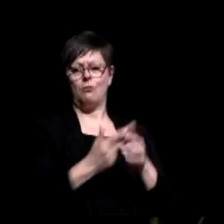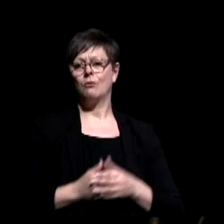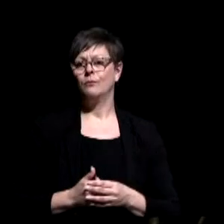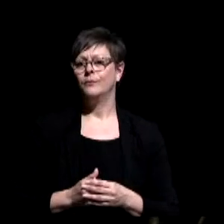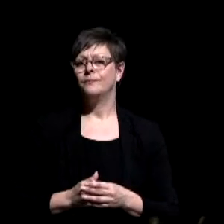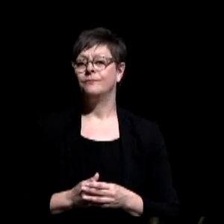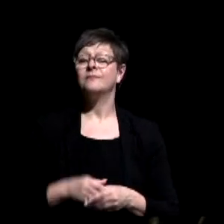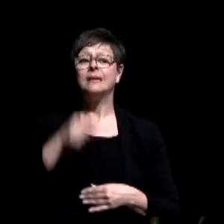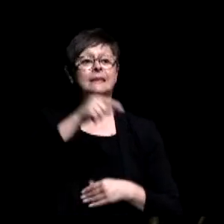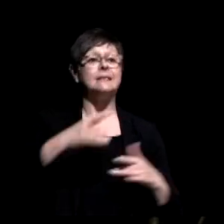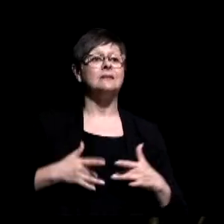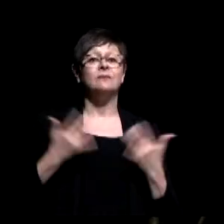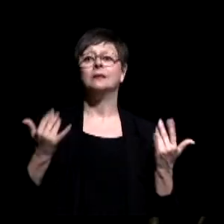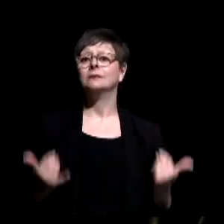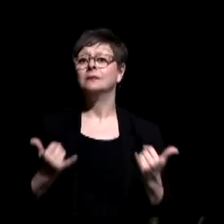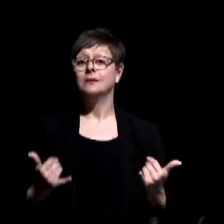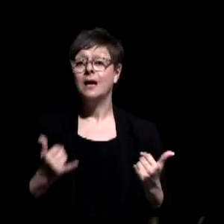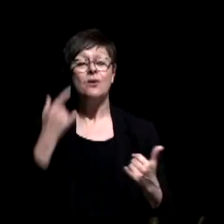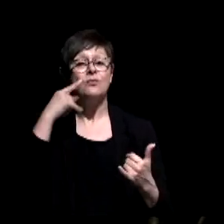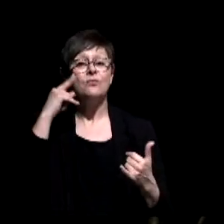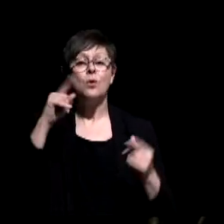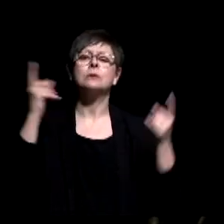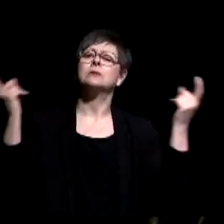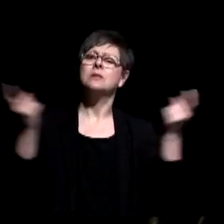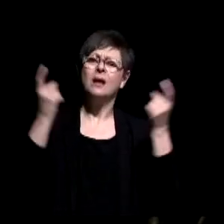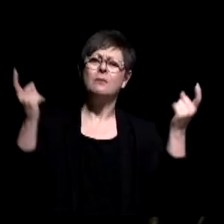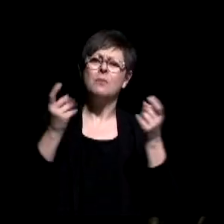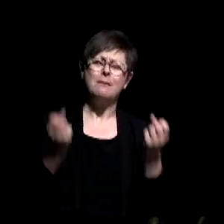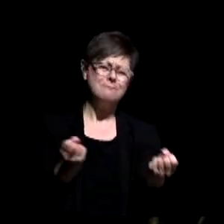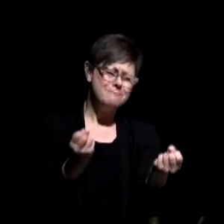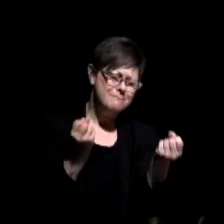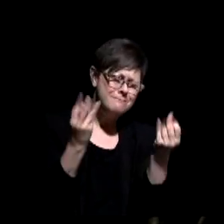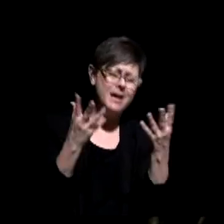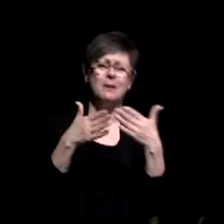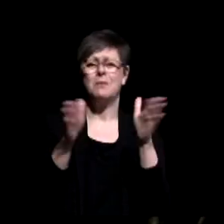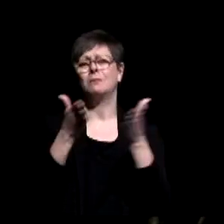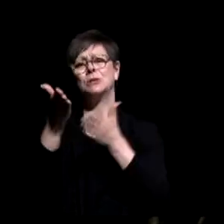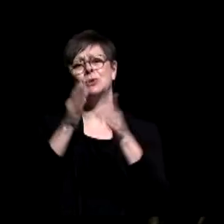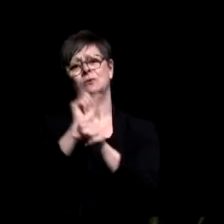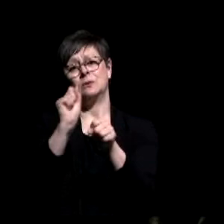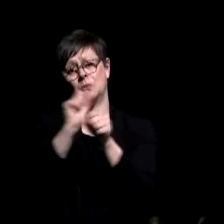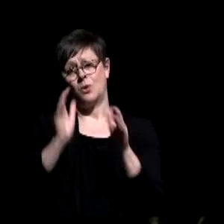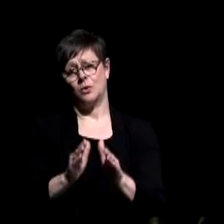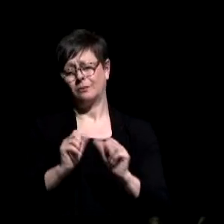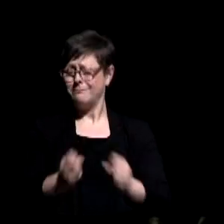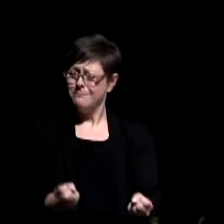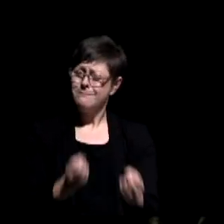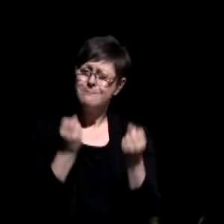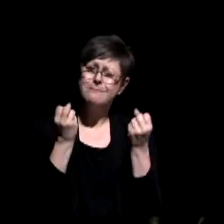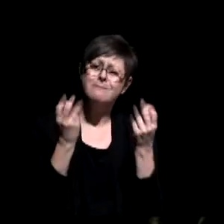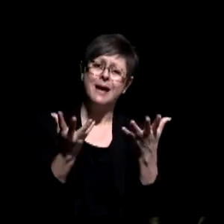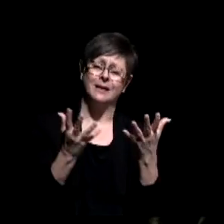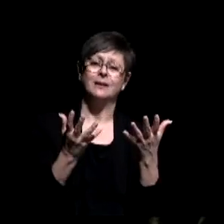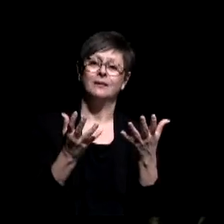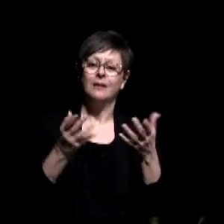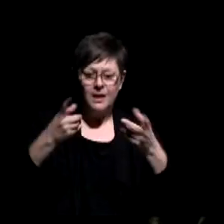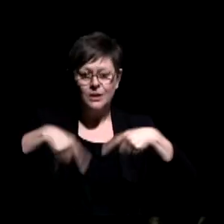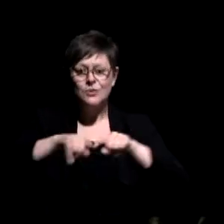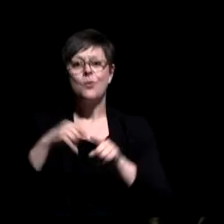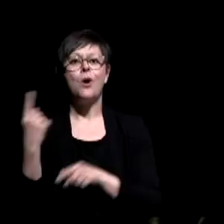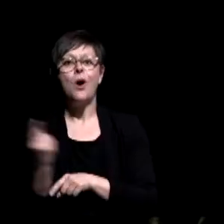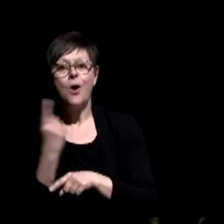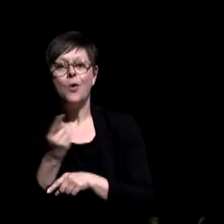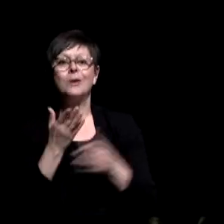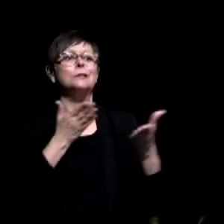This event is also a celebration of the thousands of other public service employees who continue to answer the call and serve